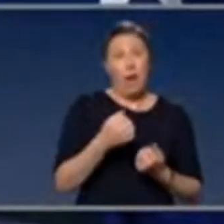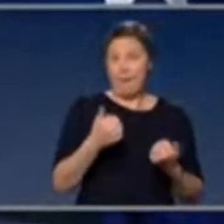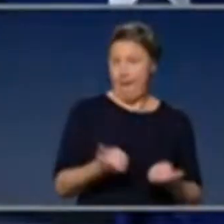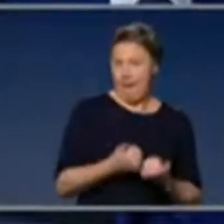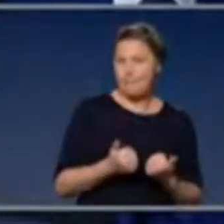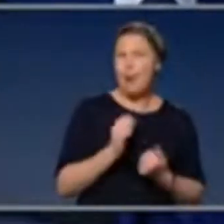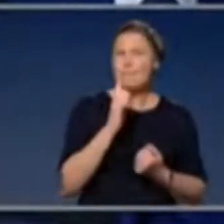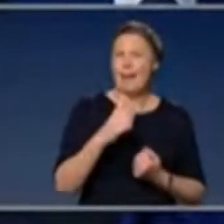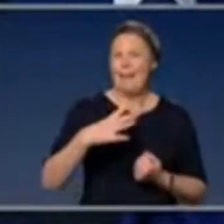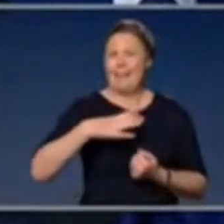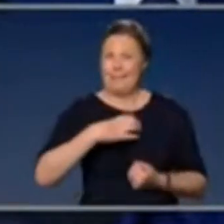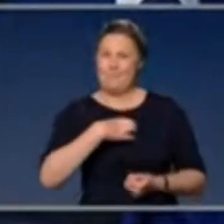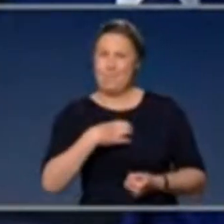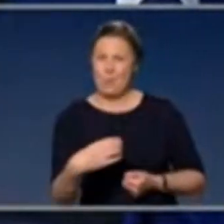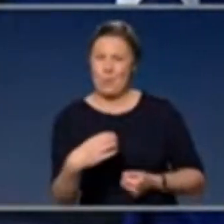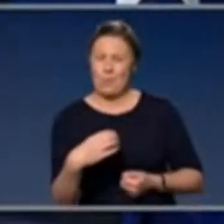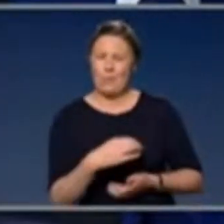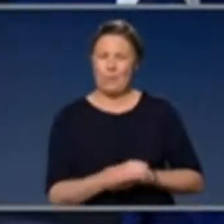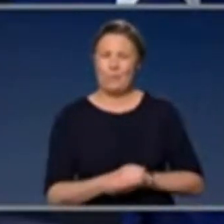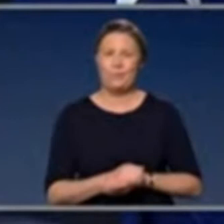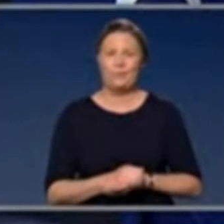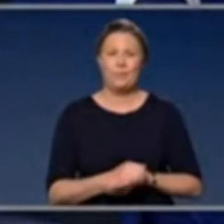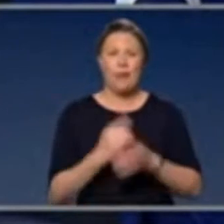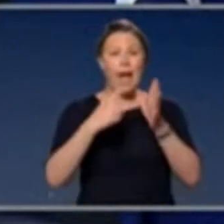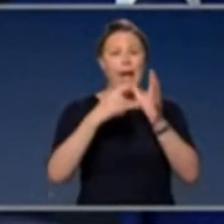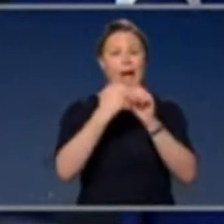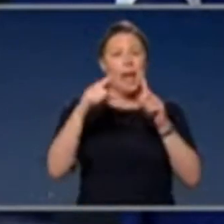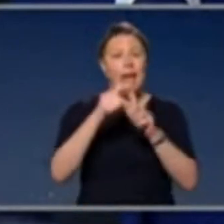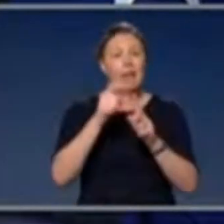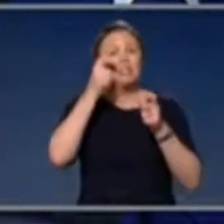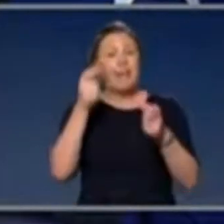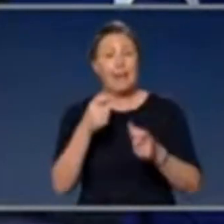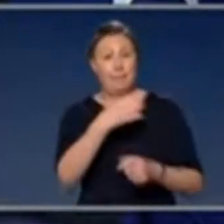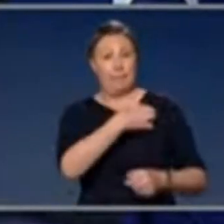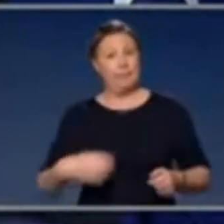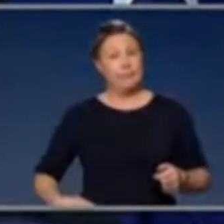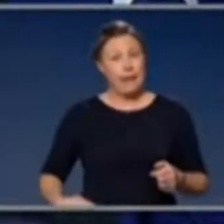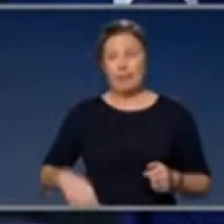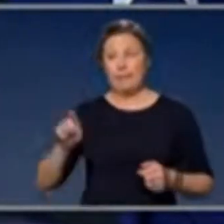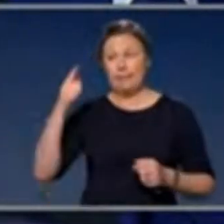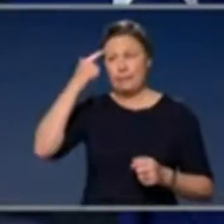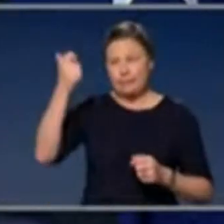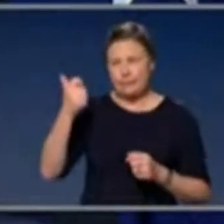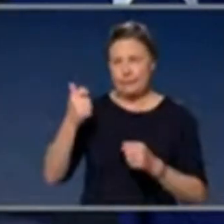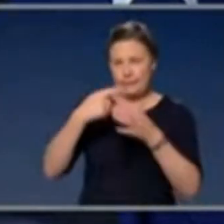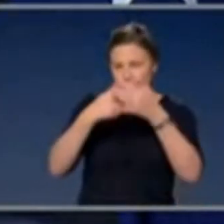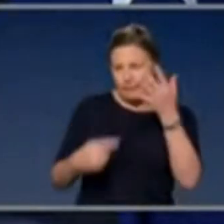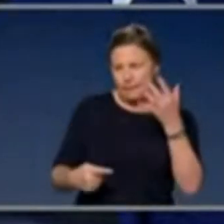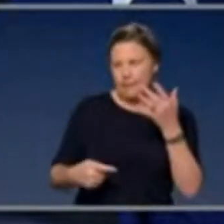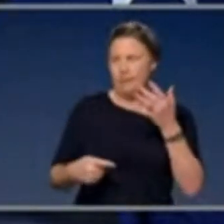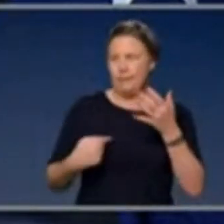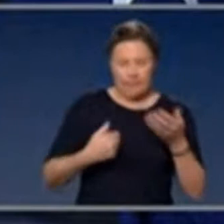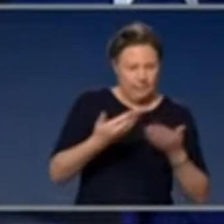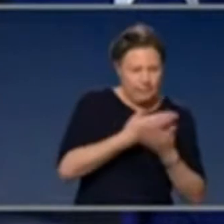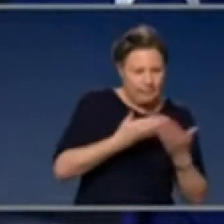without hesitation, as the Aged Care Minister, Mr Colbeck, has brought that to us, we have been very quick to respond, and myself, the